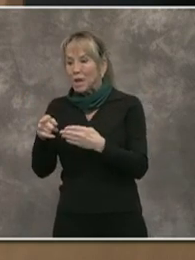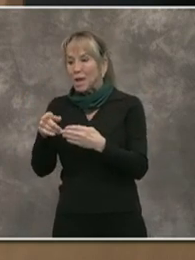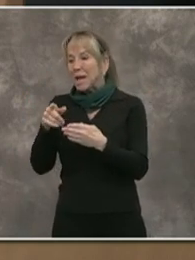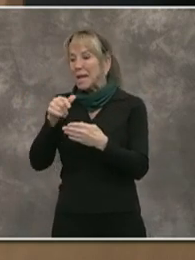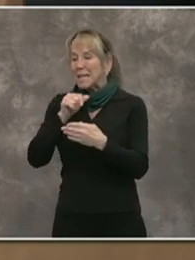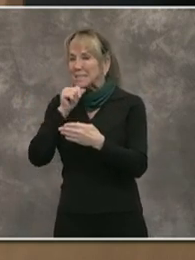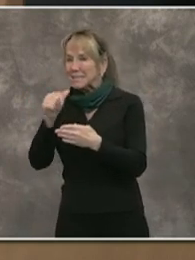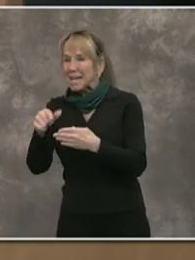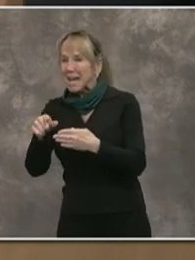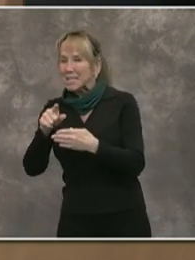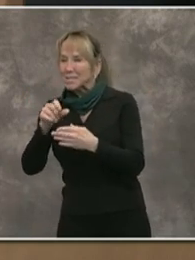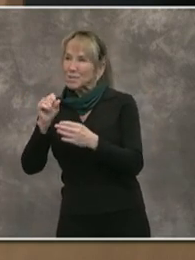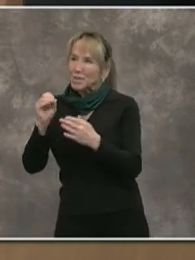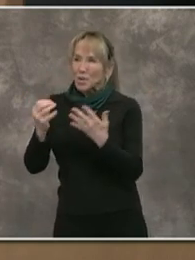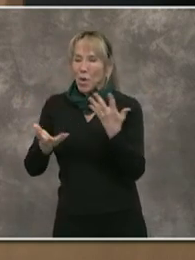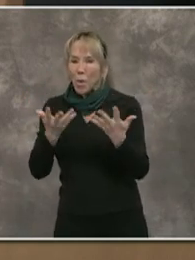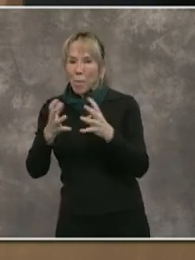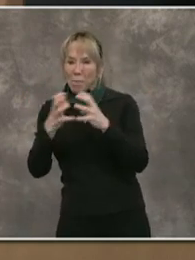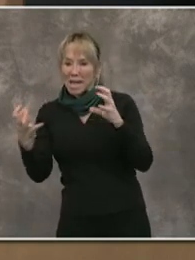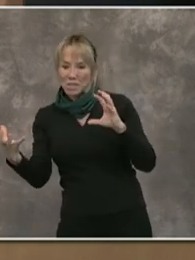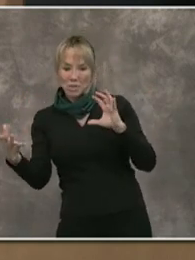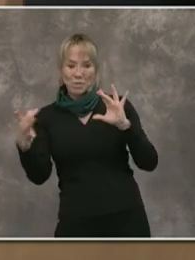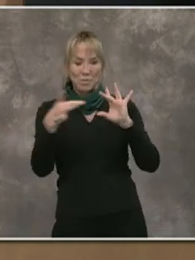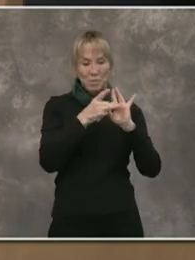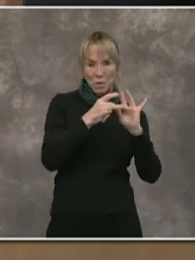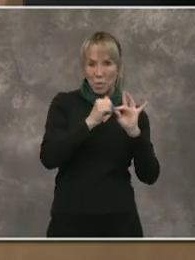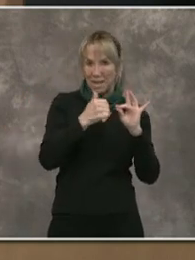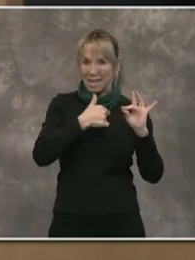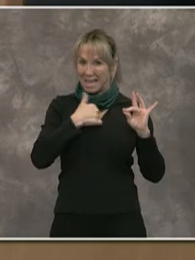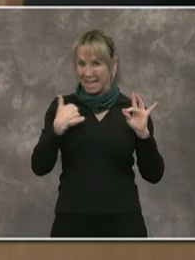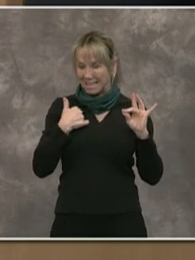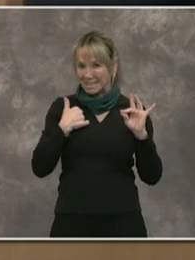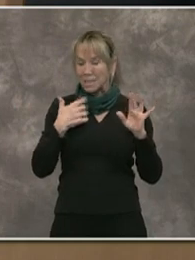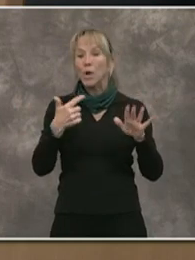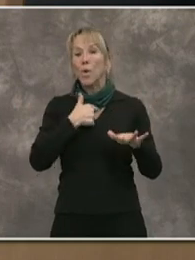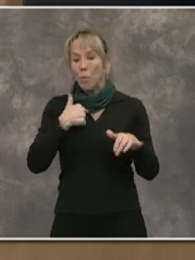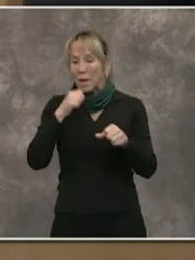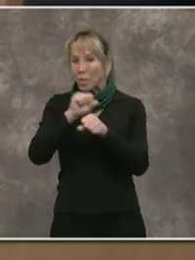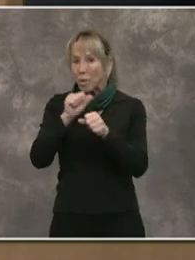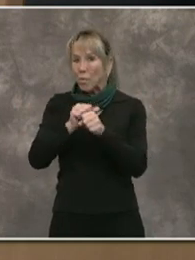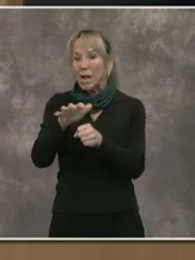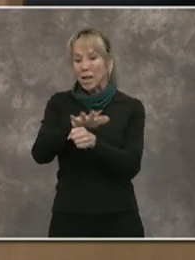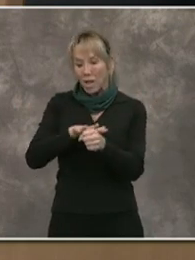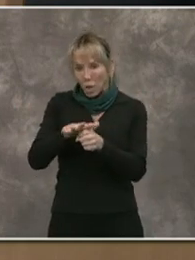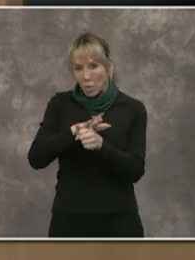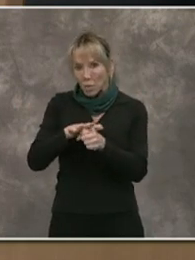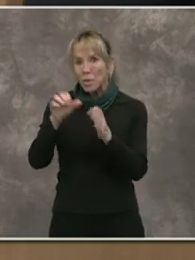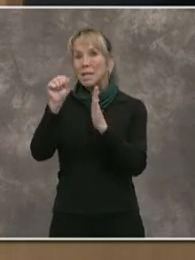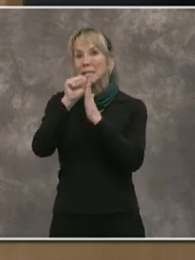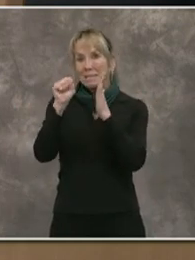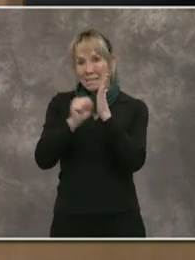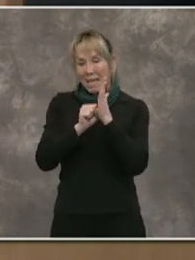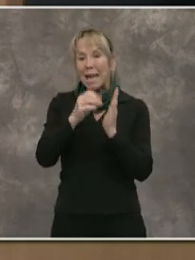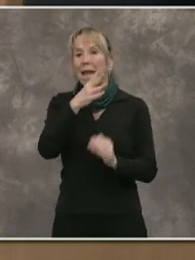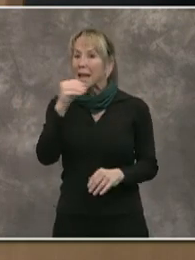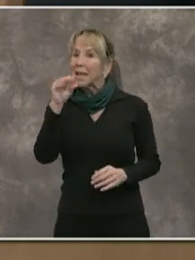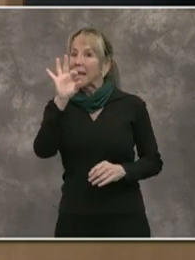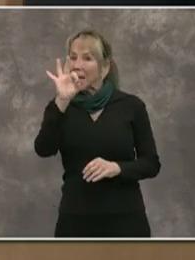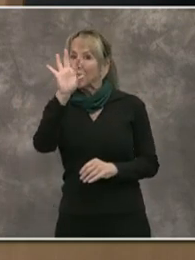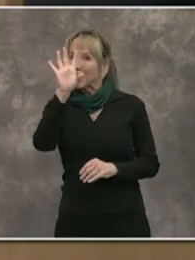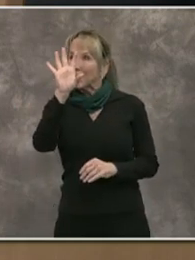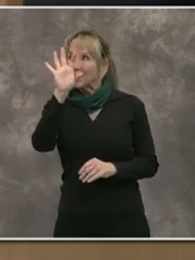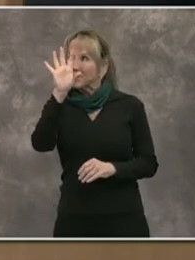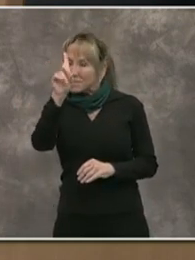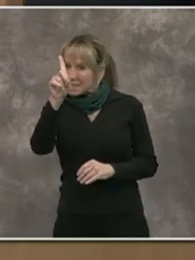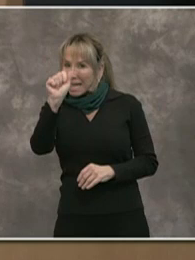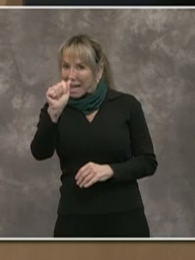settled at this point. So we are working with our local health systems, with the state, and with the FDA to try to understand how these tests fit